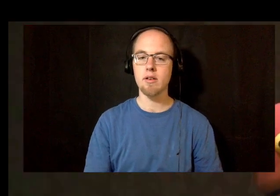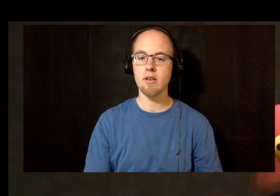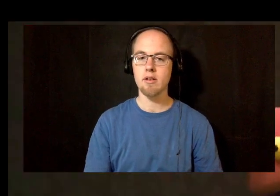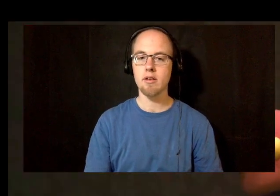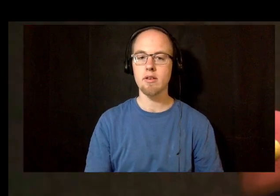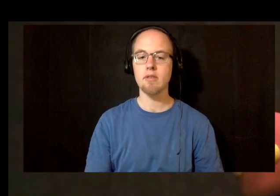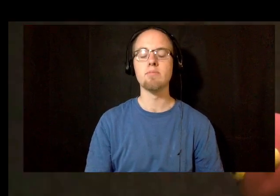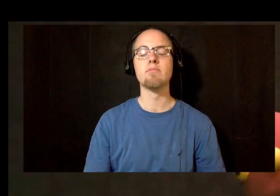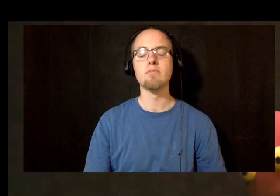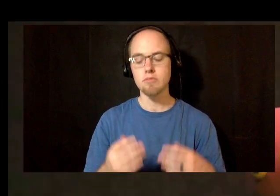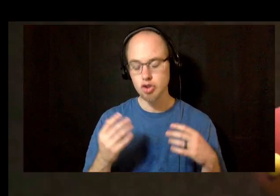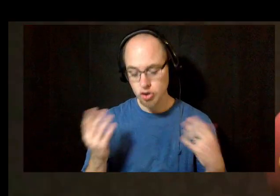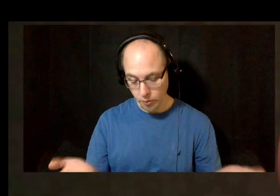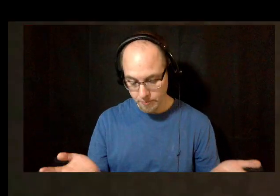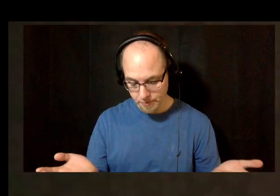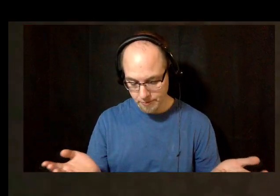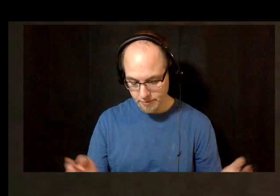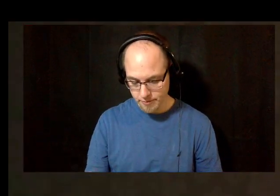So,